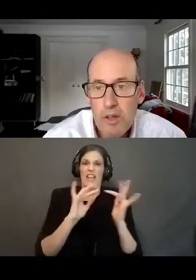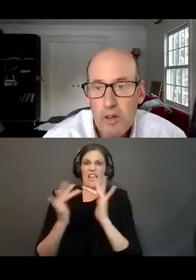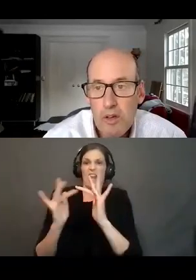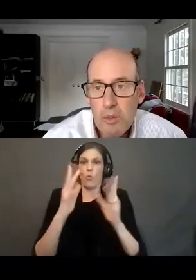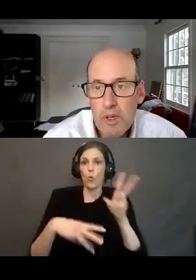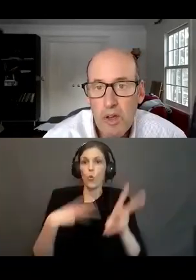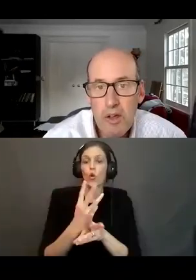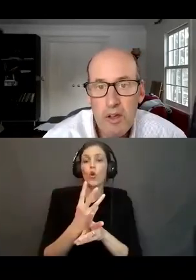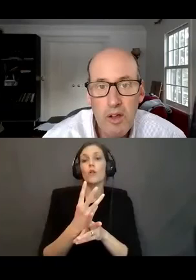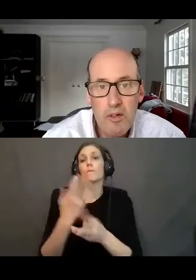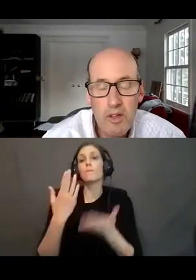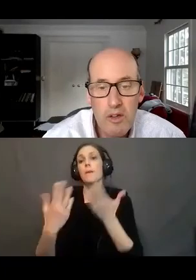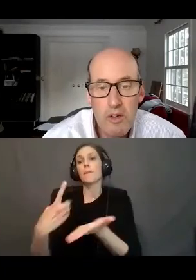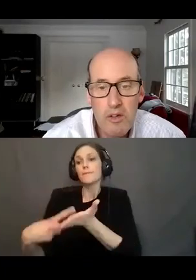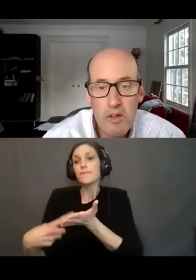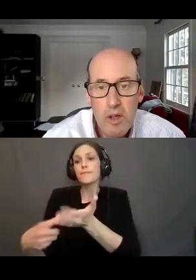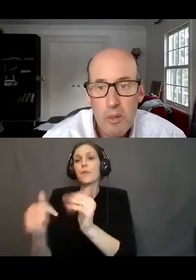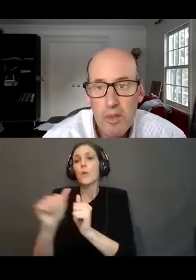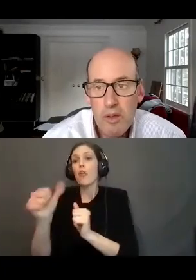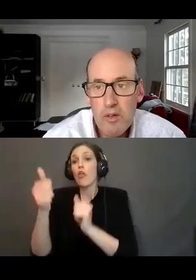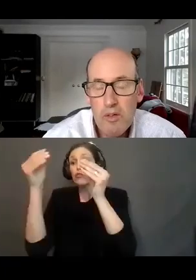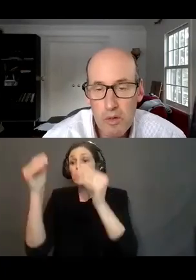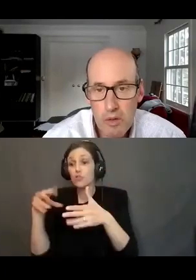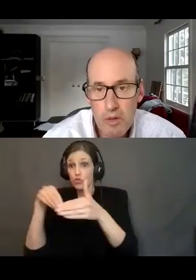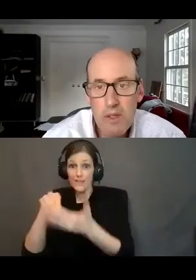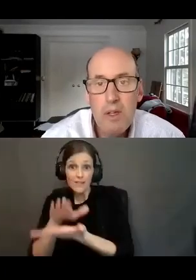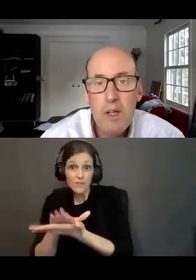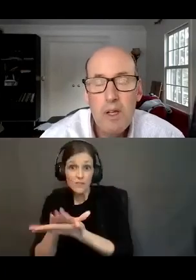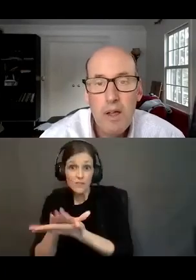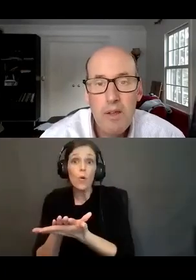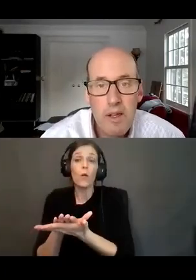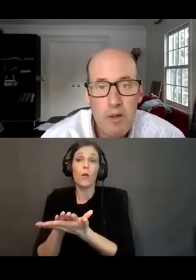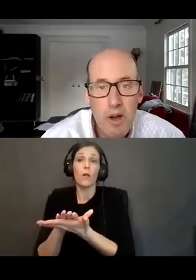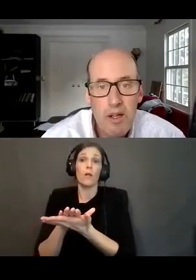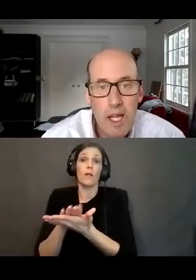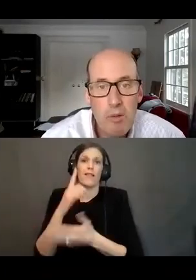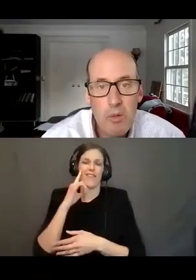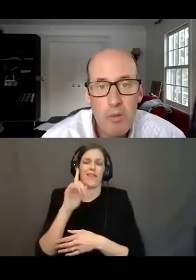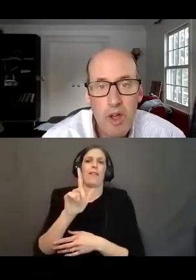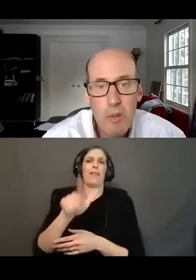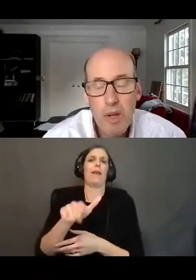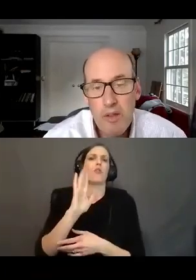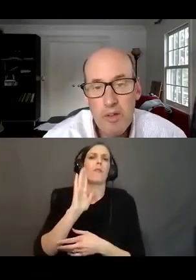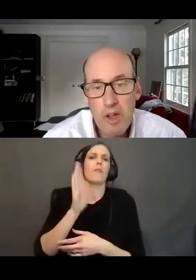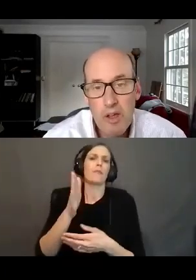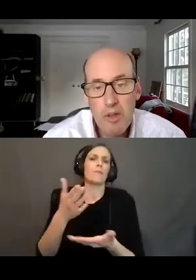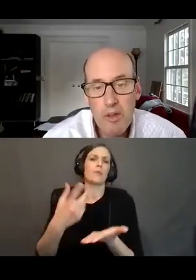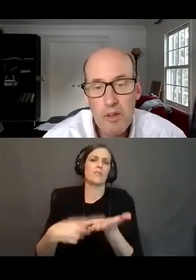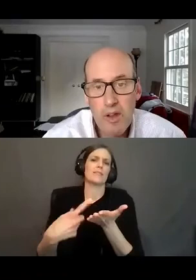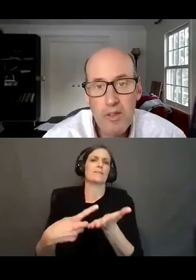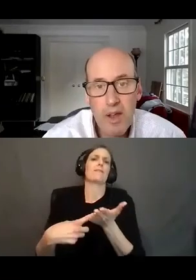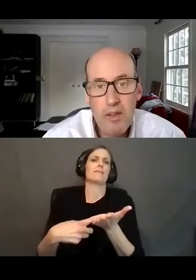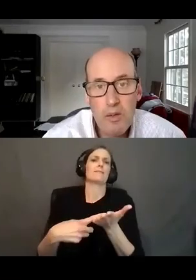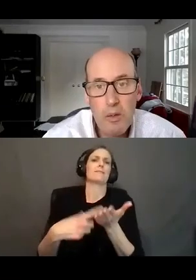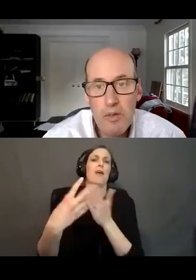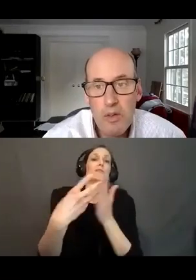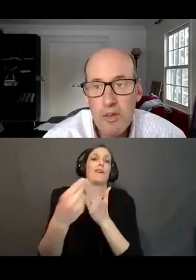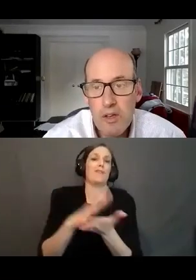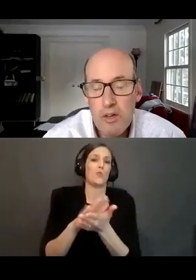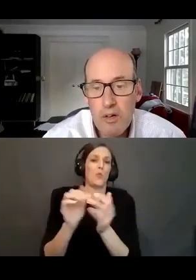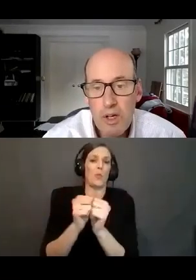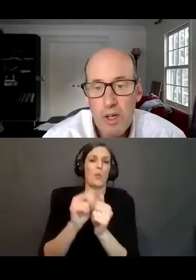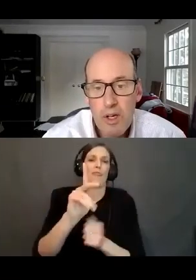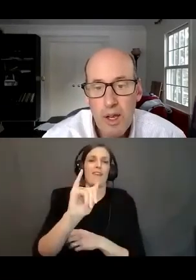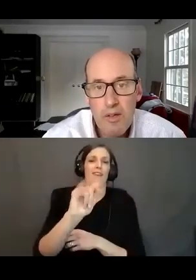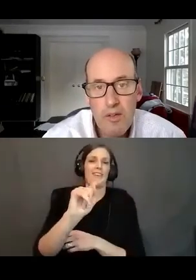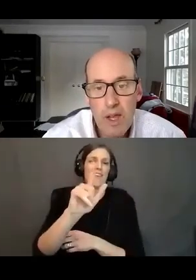The teacher could be talking to other teachers within her school, and I think later on Kaitlin will talk about how they're talking with others outside their school. So the